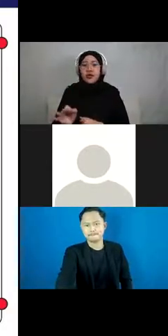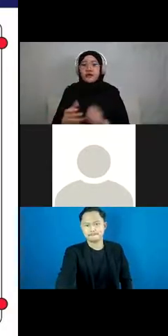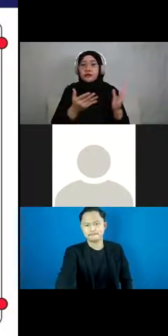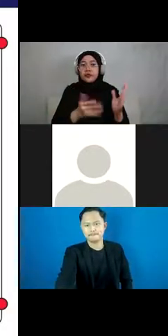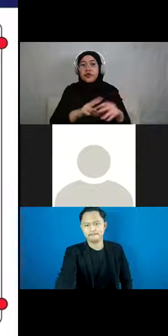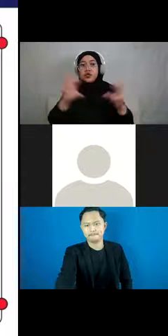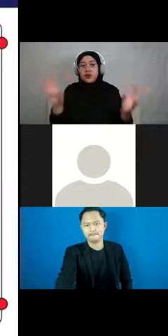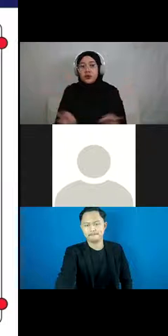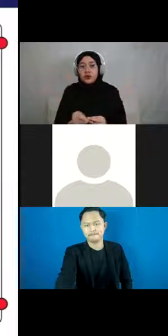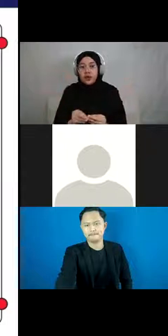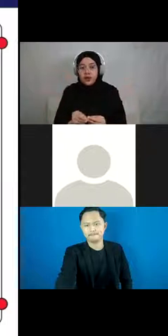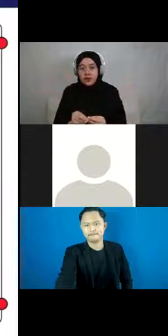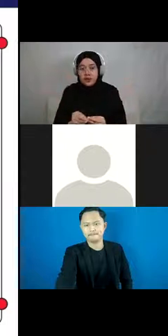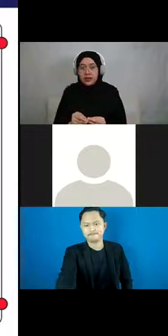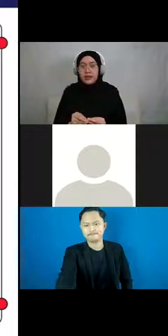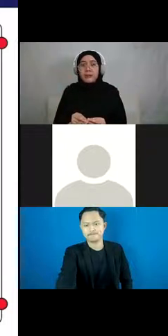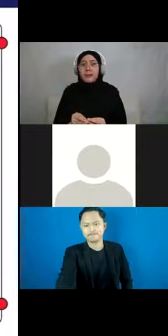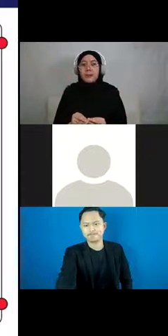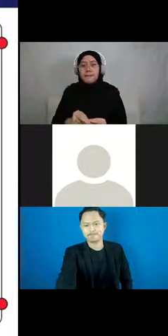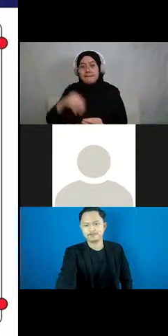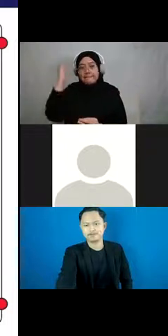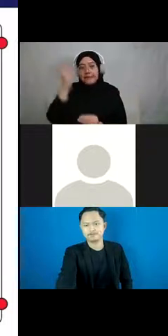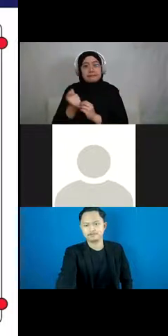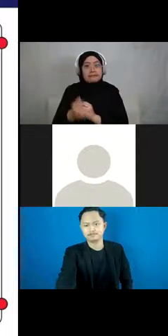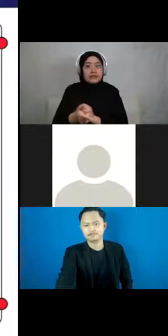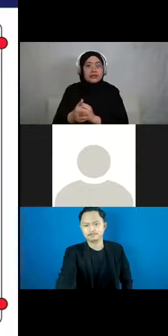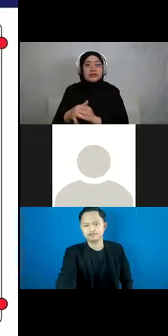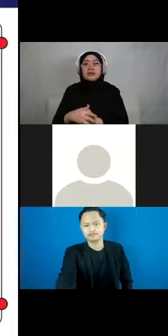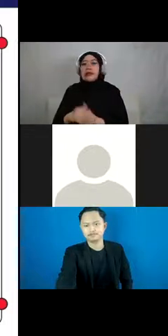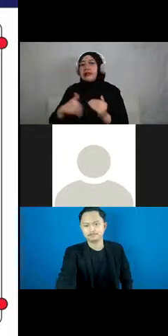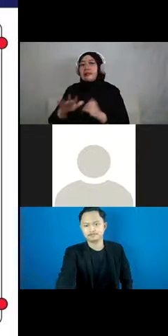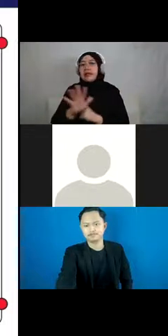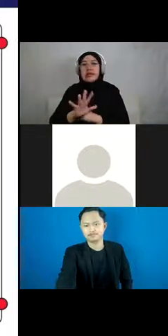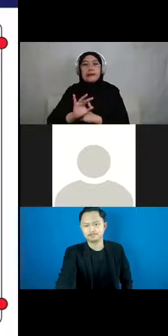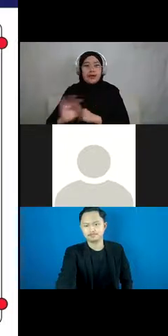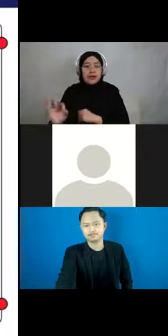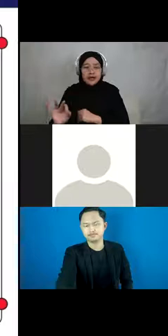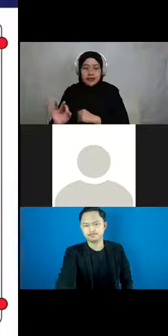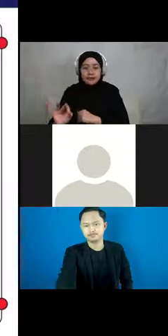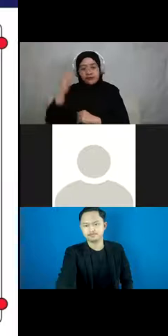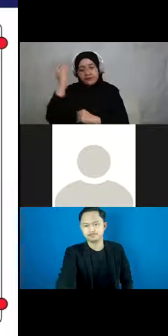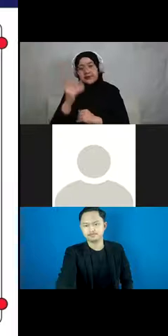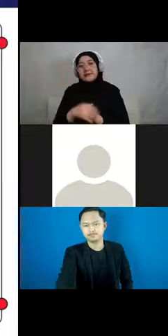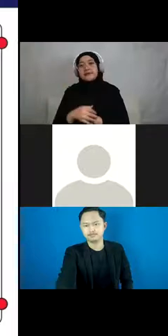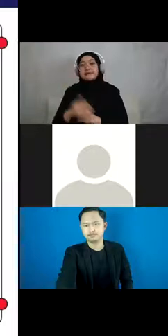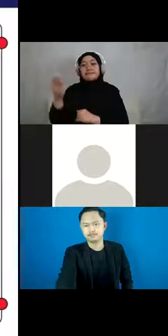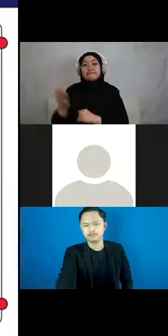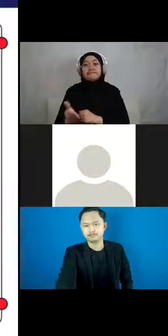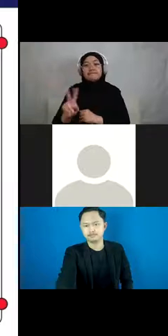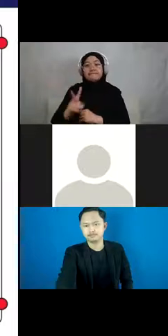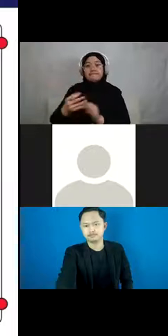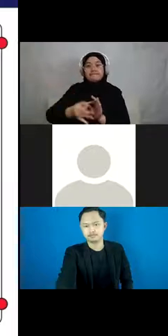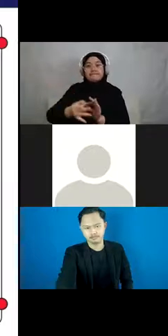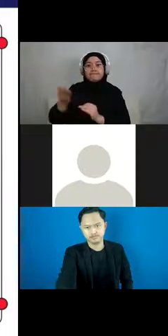is 5,585. With a total amount of financing required of $1.1 billion US. So how is this going